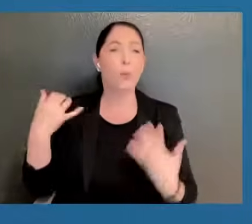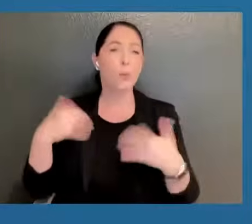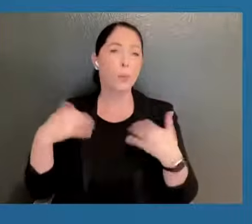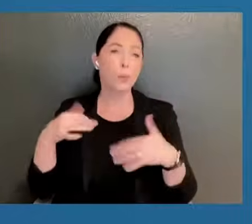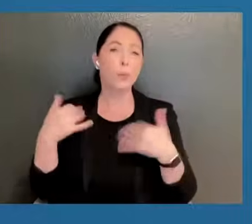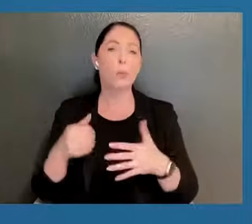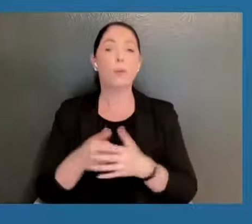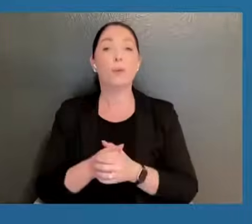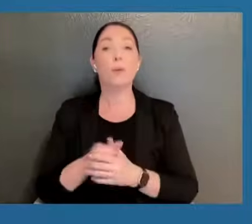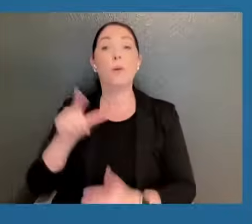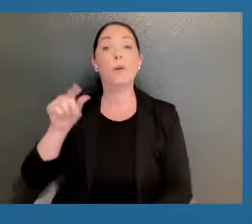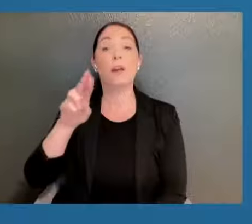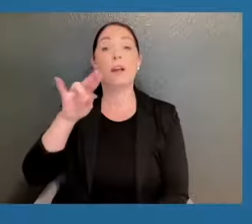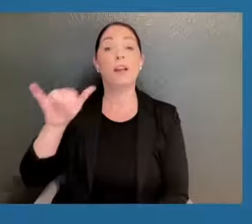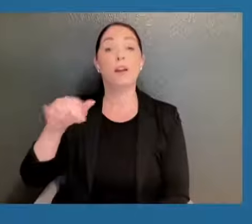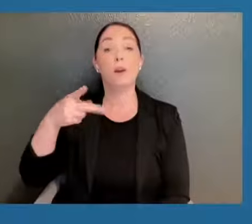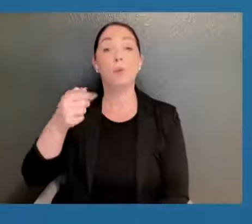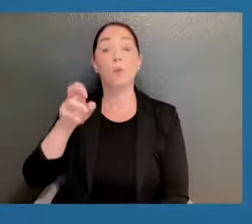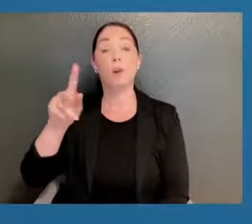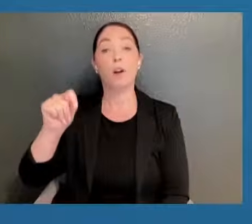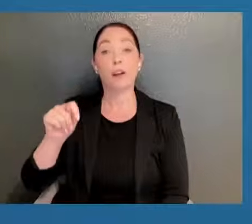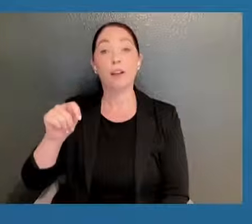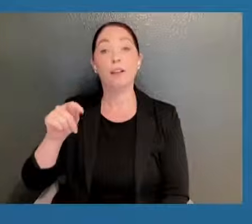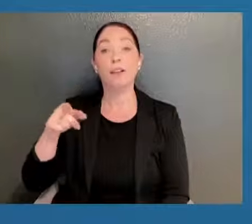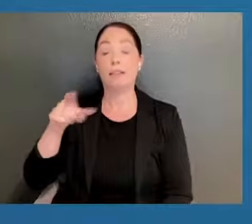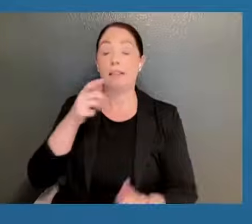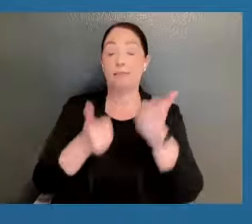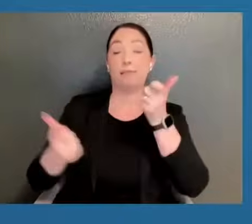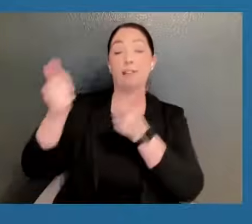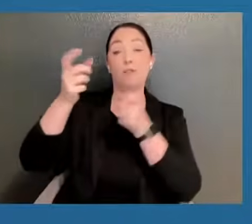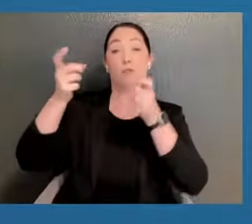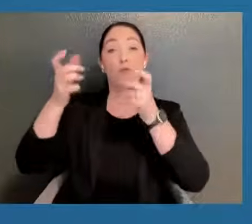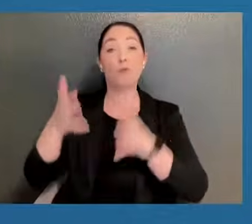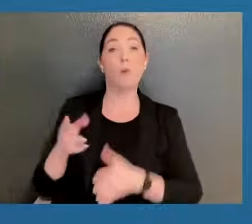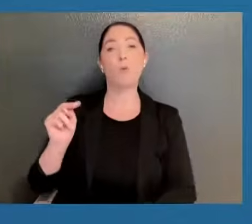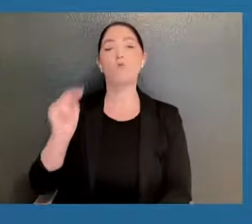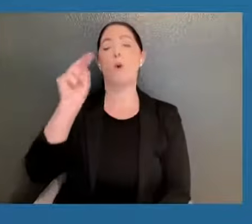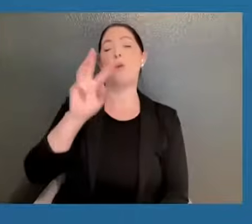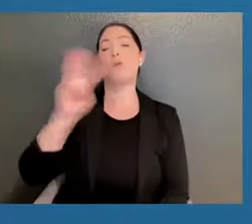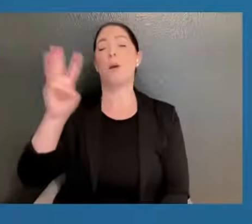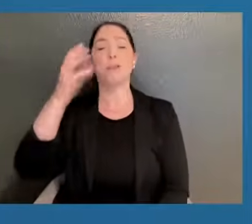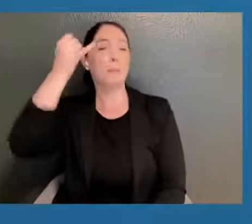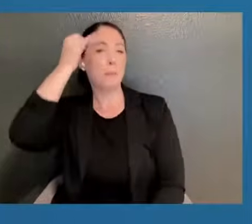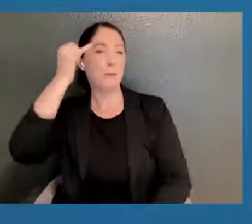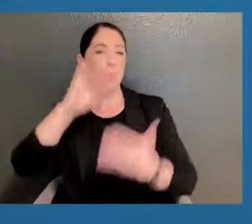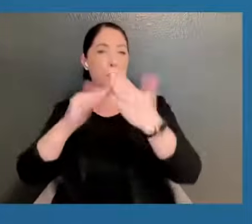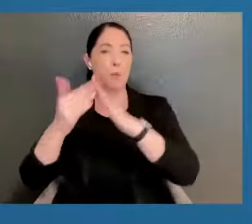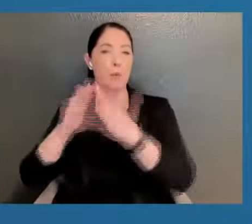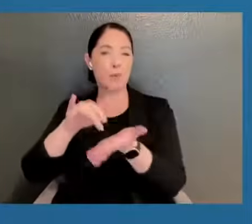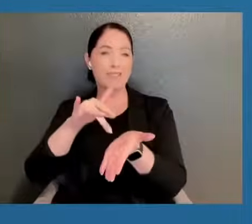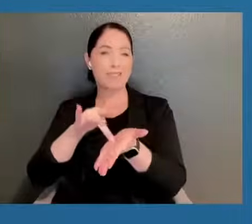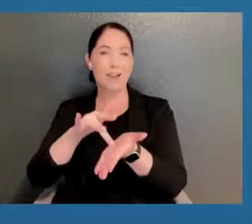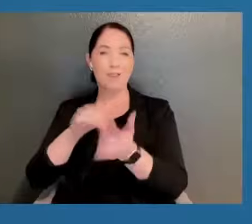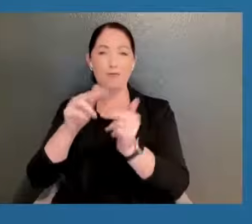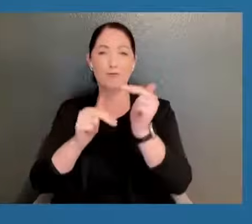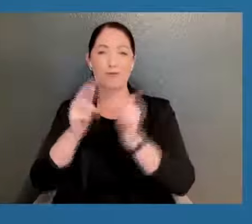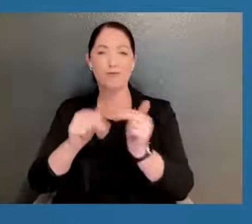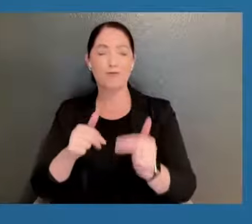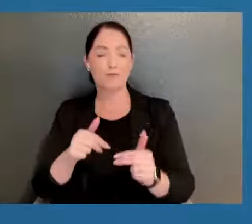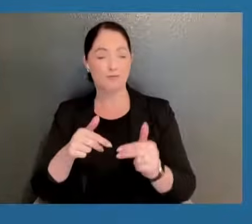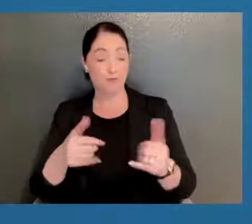Larry Pernick, the Executive Director of the Northwest Buffalo Community Center, where we are right now. Thank you, Larry.